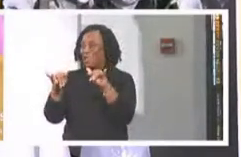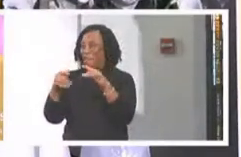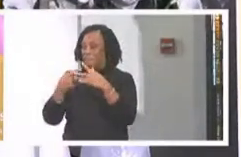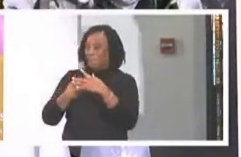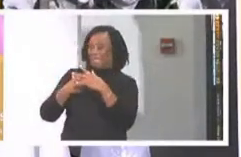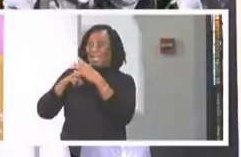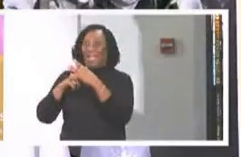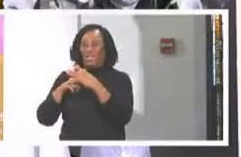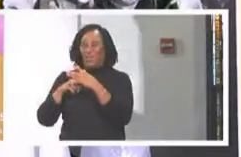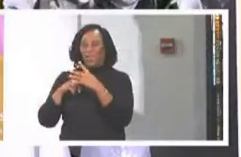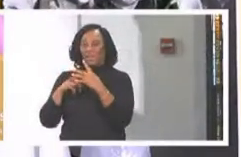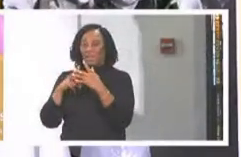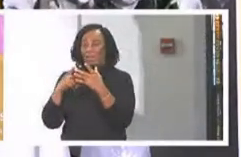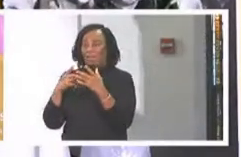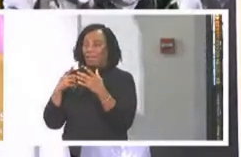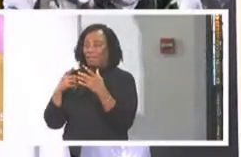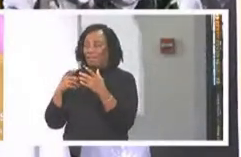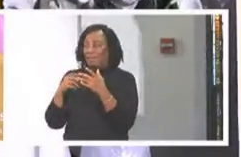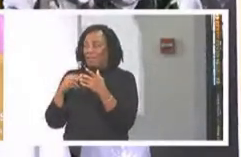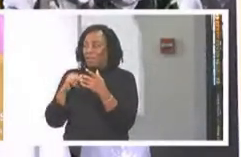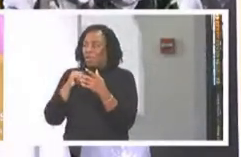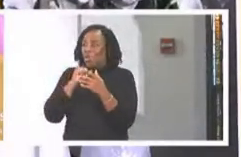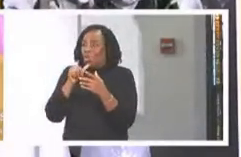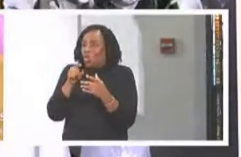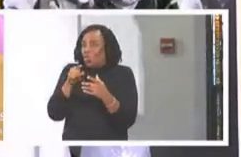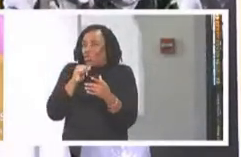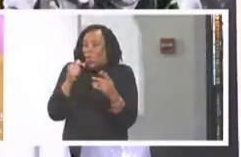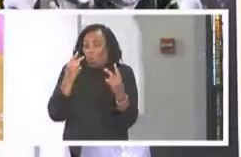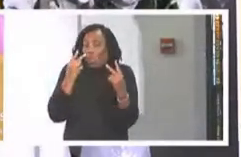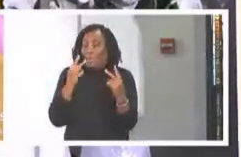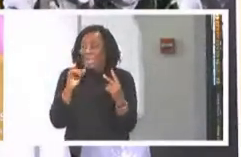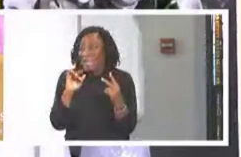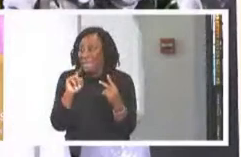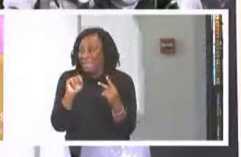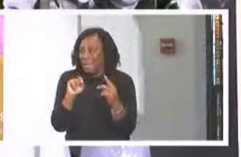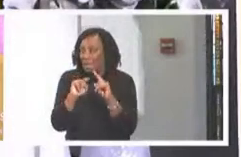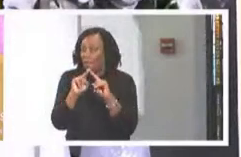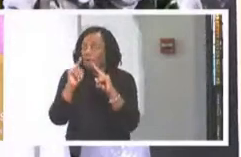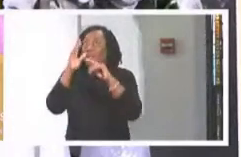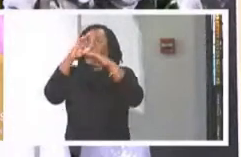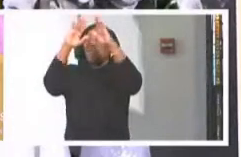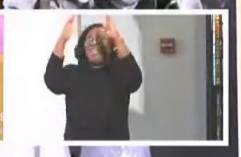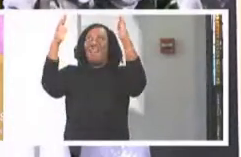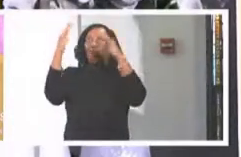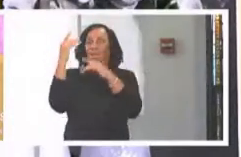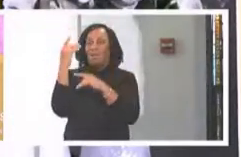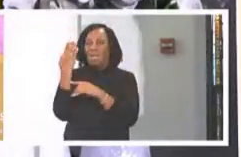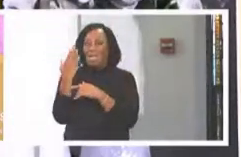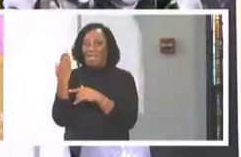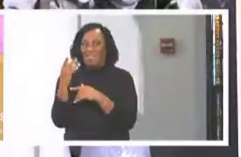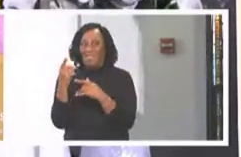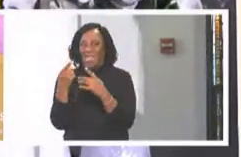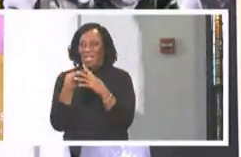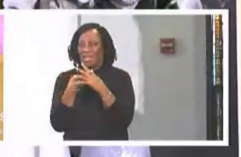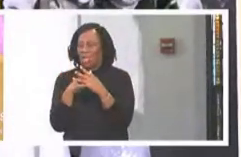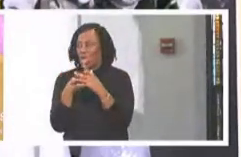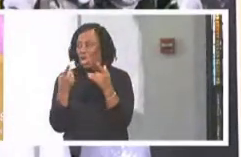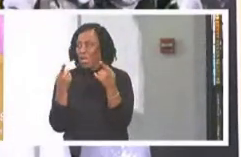pray, you don't see something happening, but something starts moving in glory because you